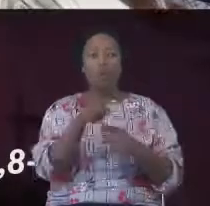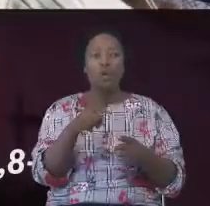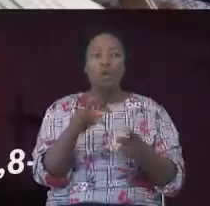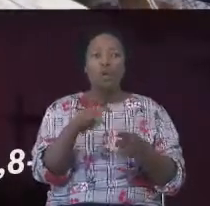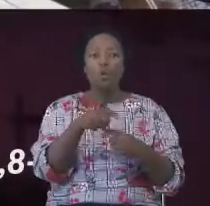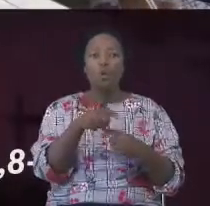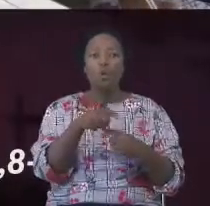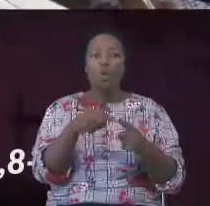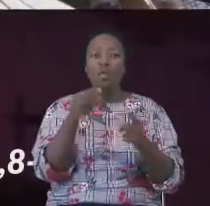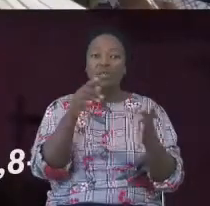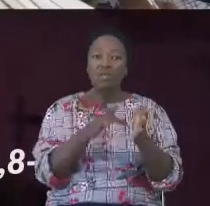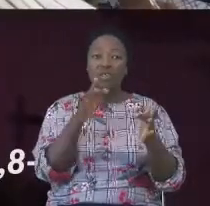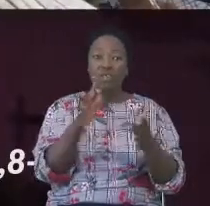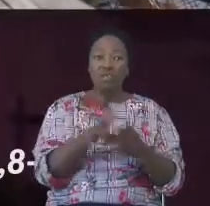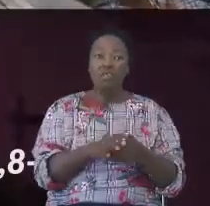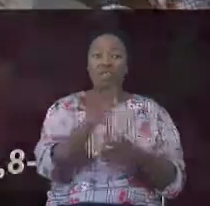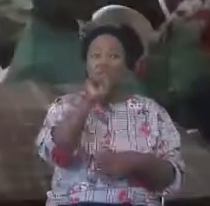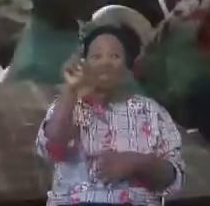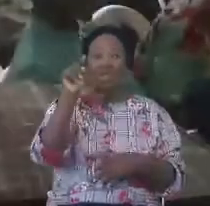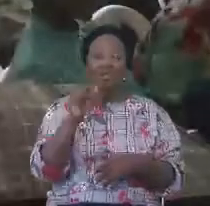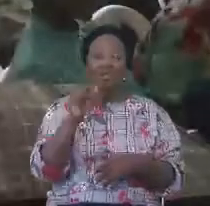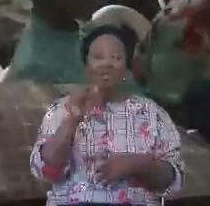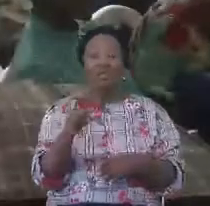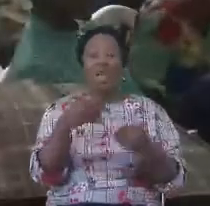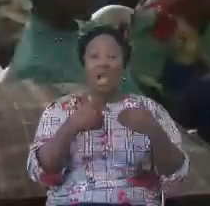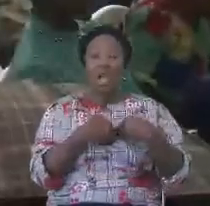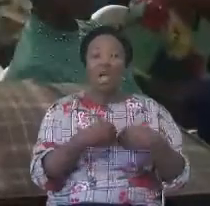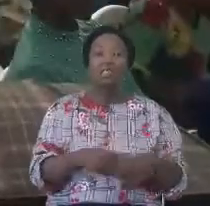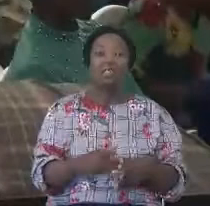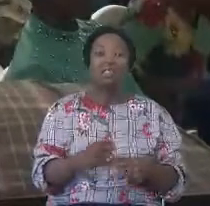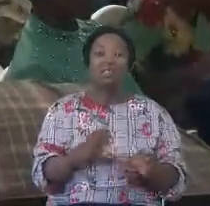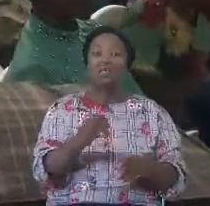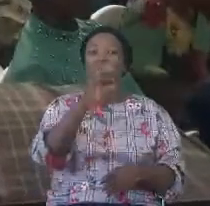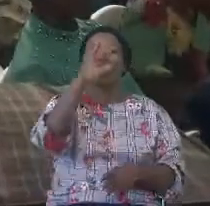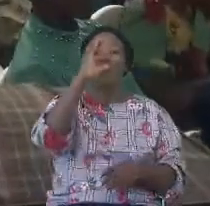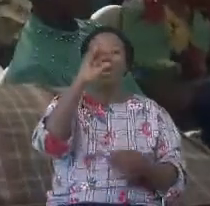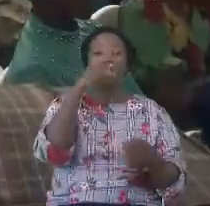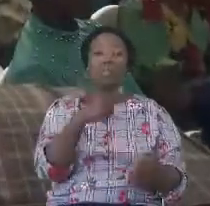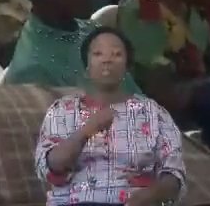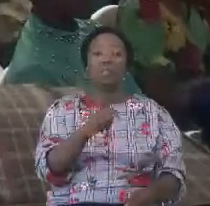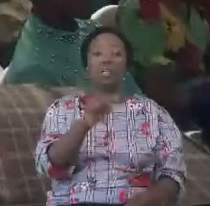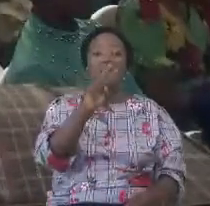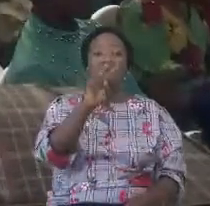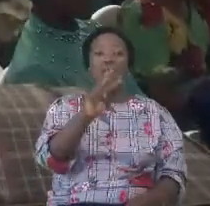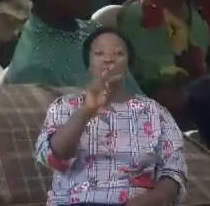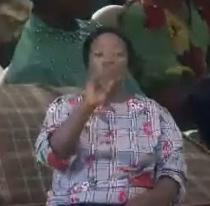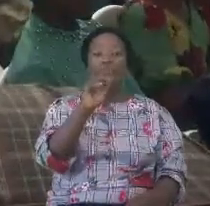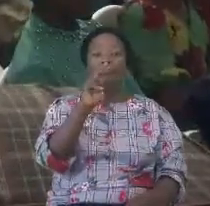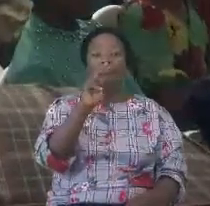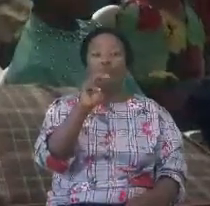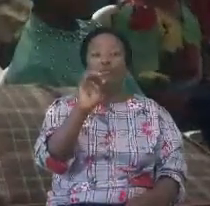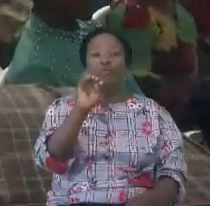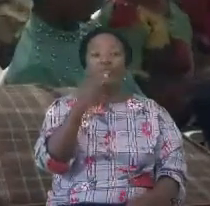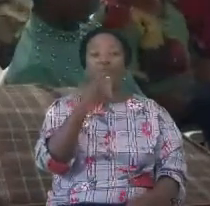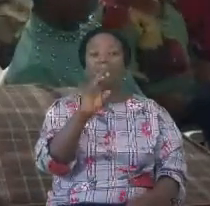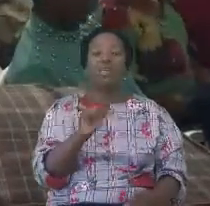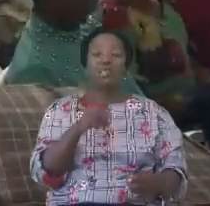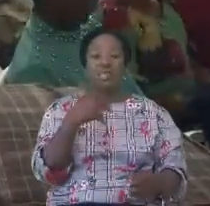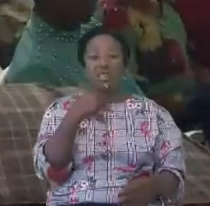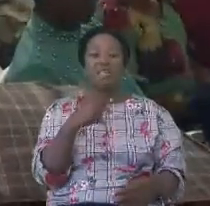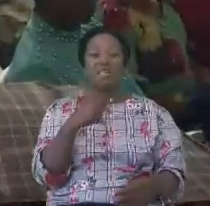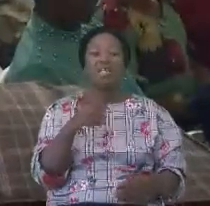As you look at that, look at what it says. When Jesus therefore had received the